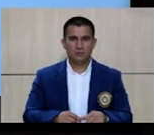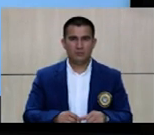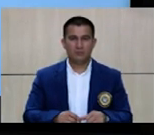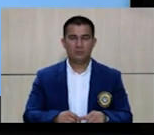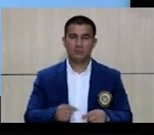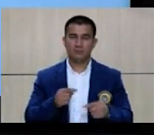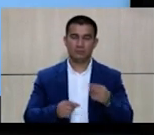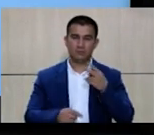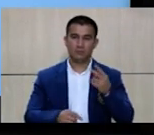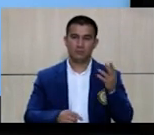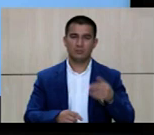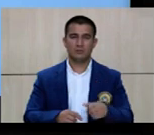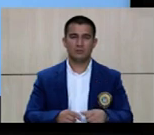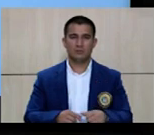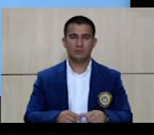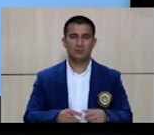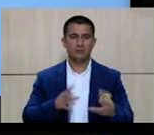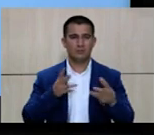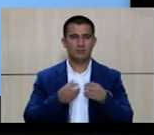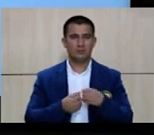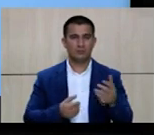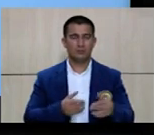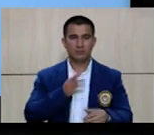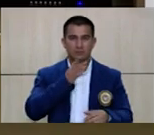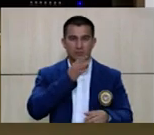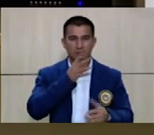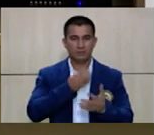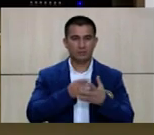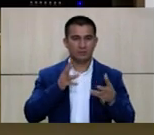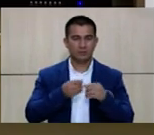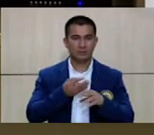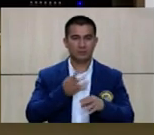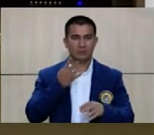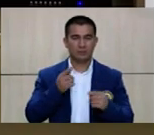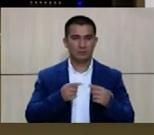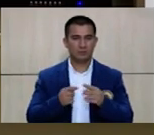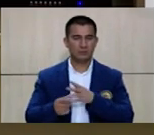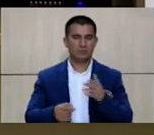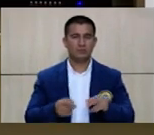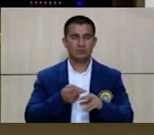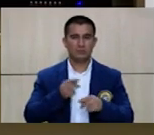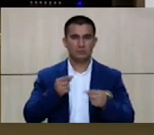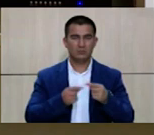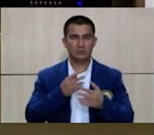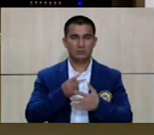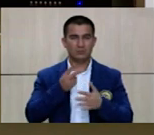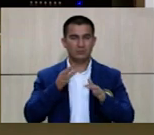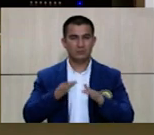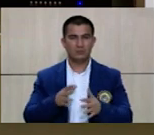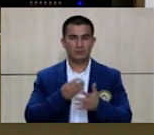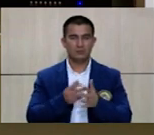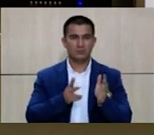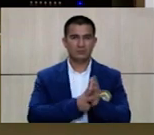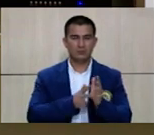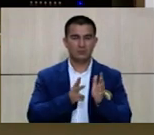Mana tenglama. Yig'indi. Vaqtlar yig'indisi 4 ga teng. Tenglamaning ikki tomonini 8 minus